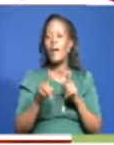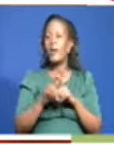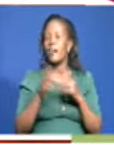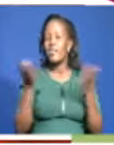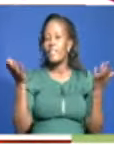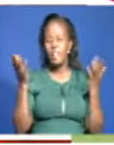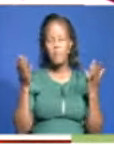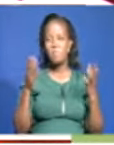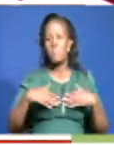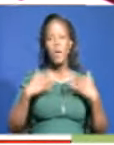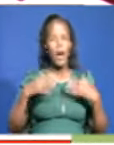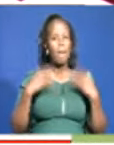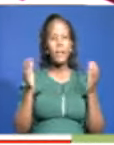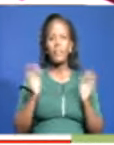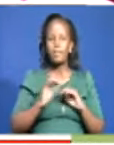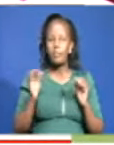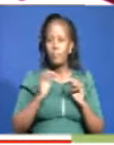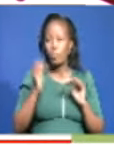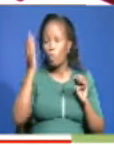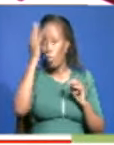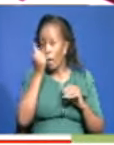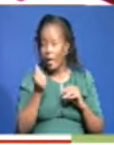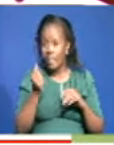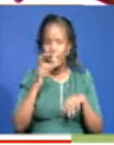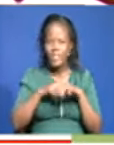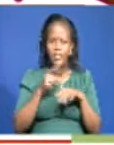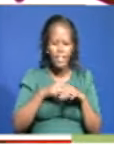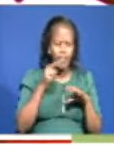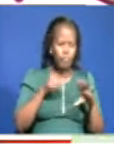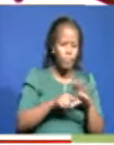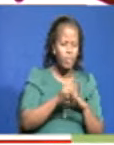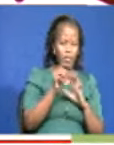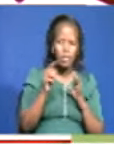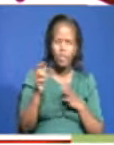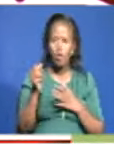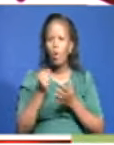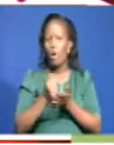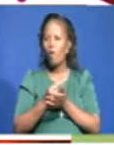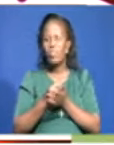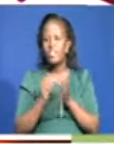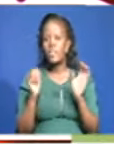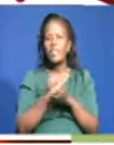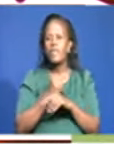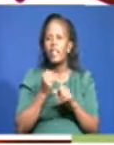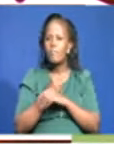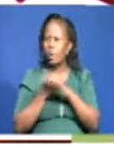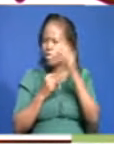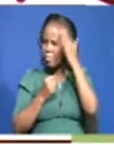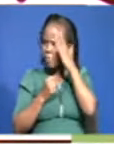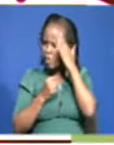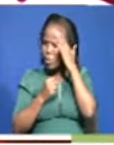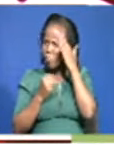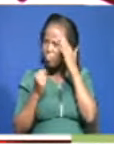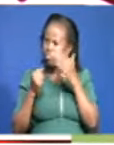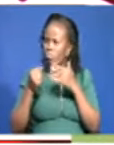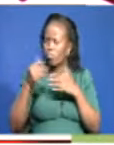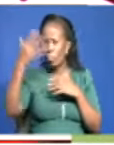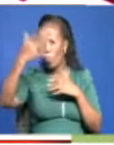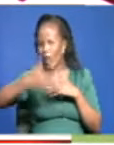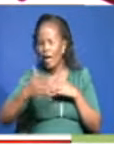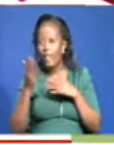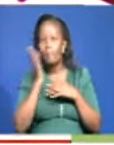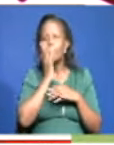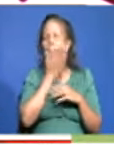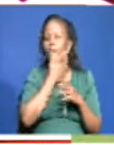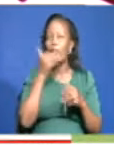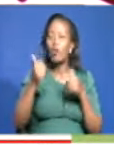impressed, where when you walk to an office, you cannot tell the original color of the wall, because the whole